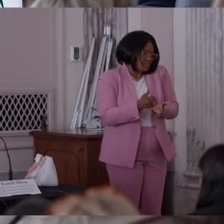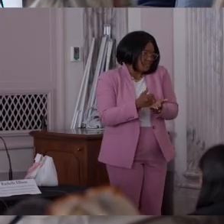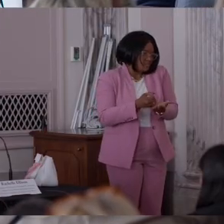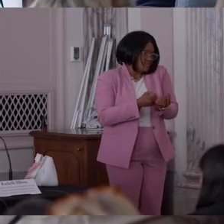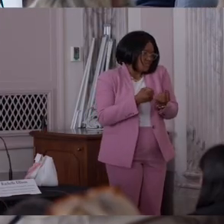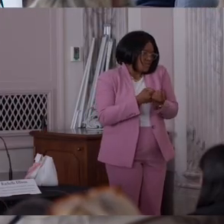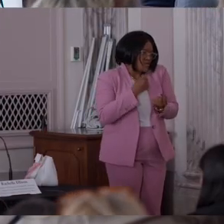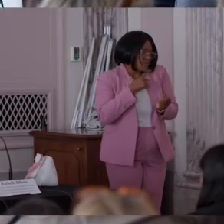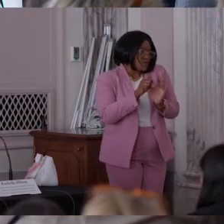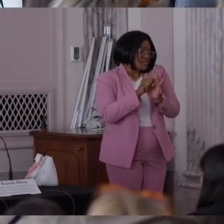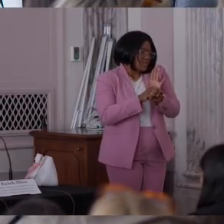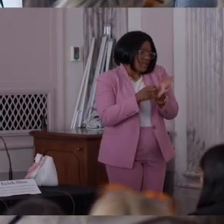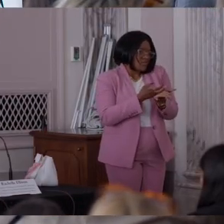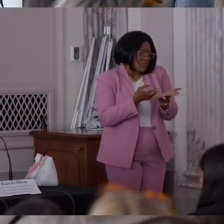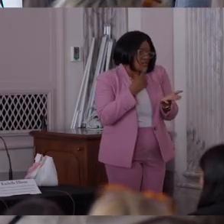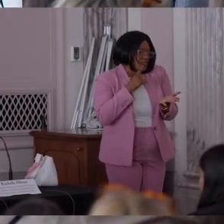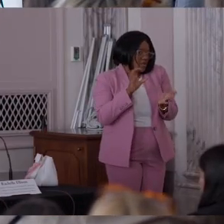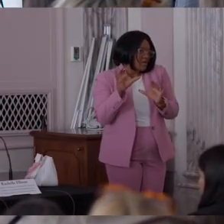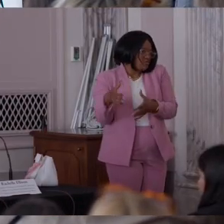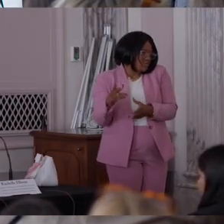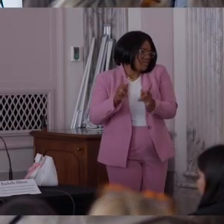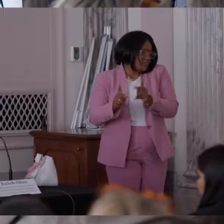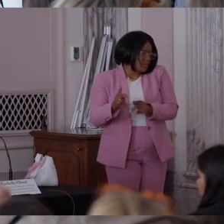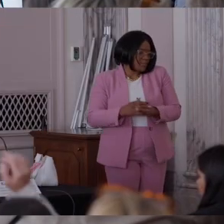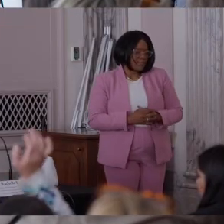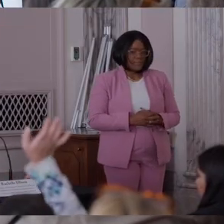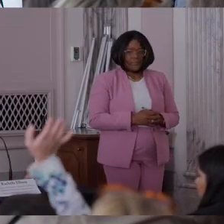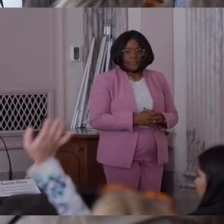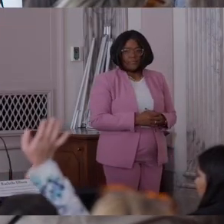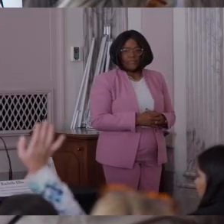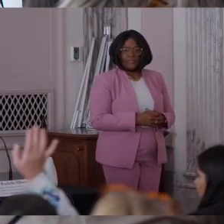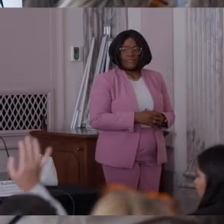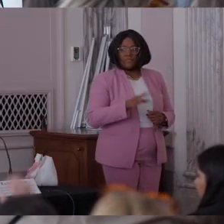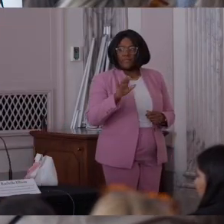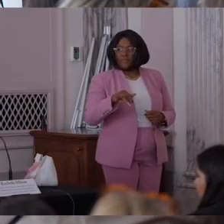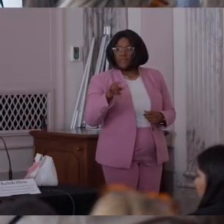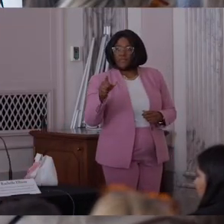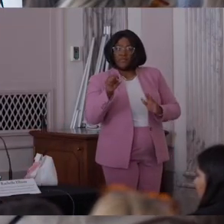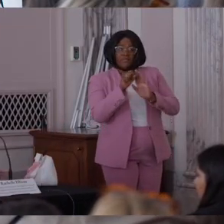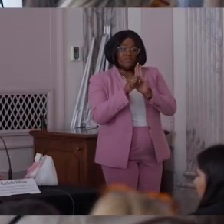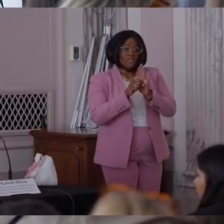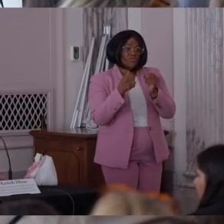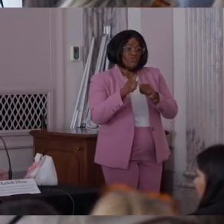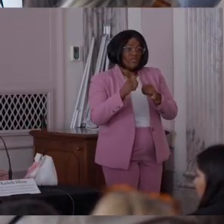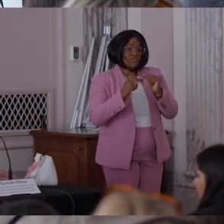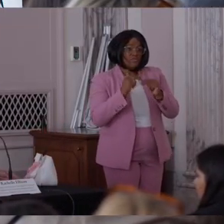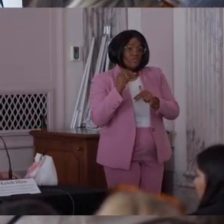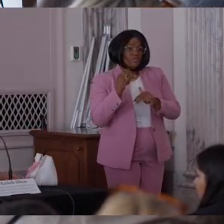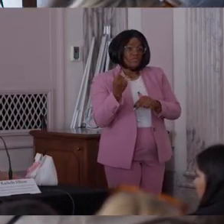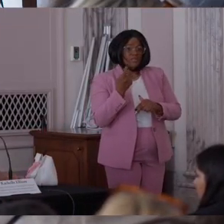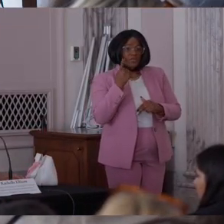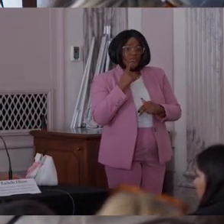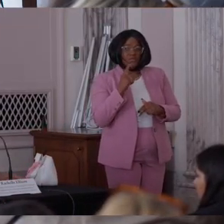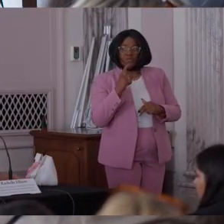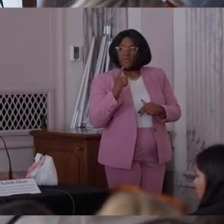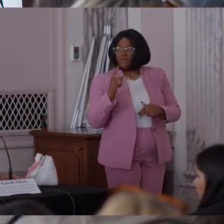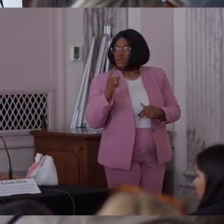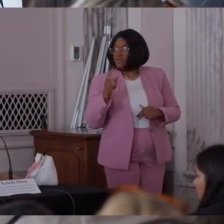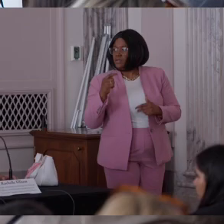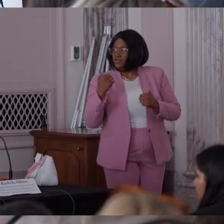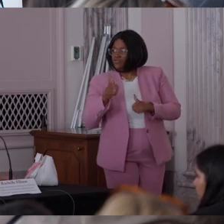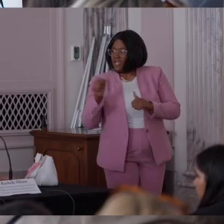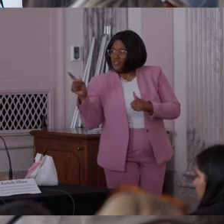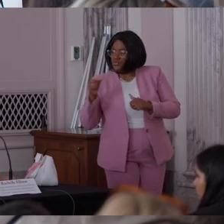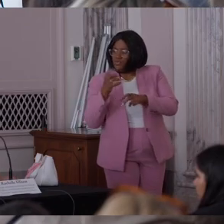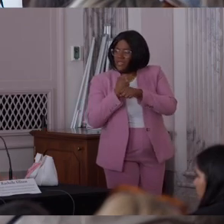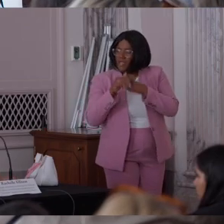state resources for that population as well. Yeah. States are trying to build something called closed-loop referral systems. It's trying to get